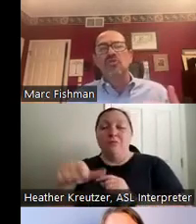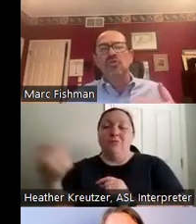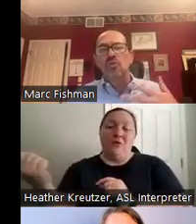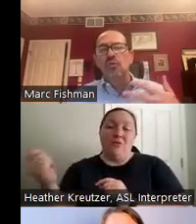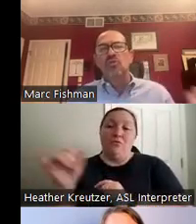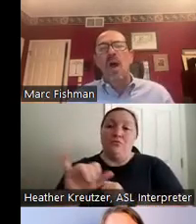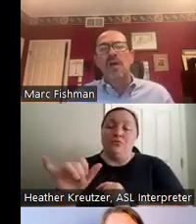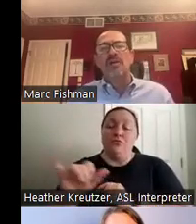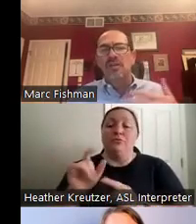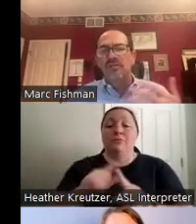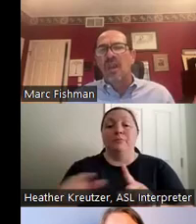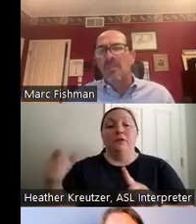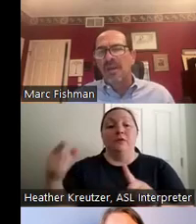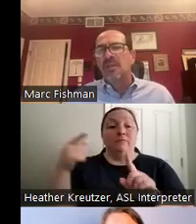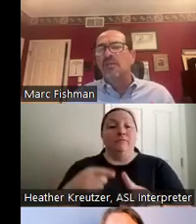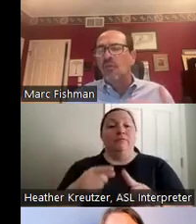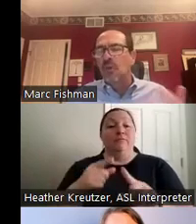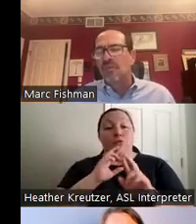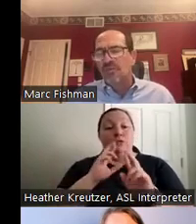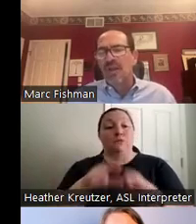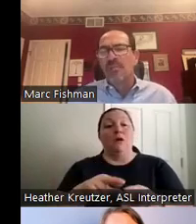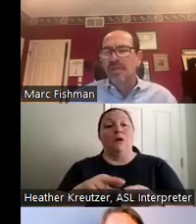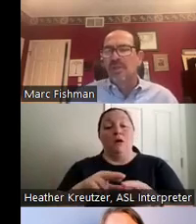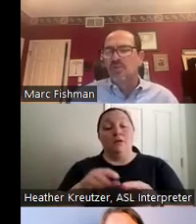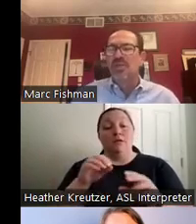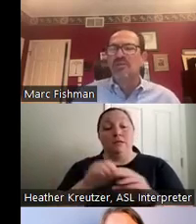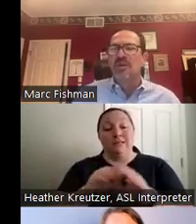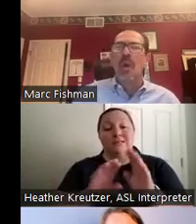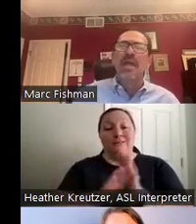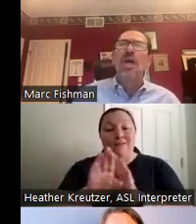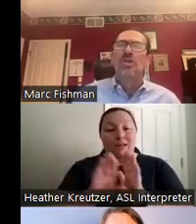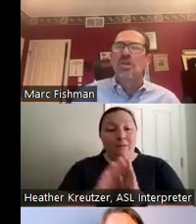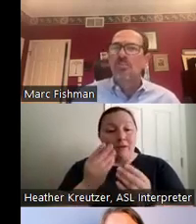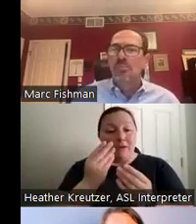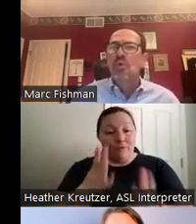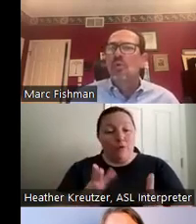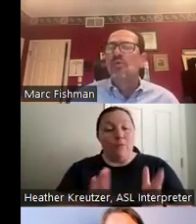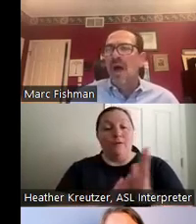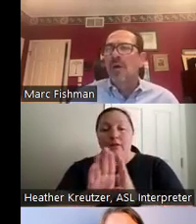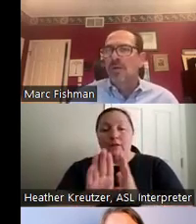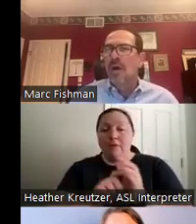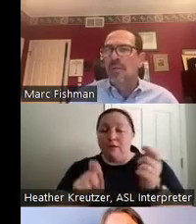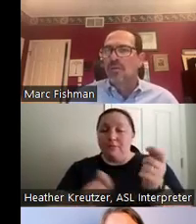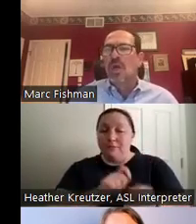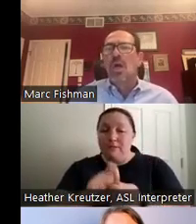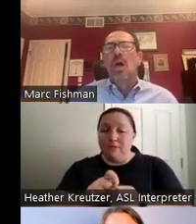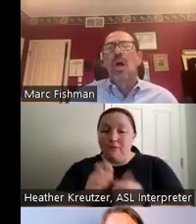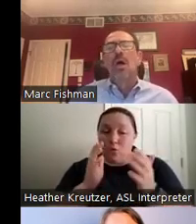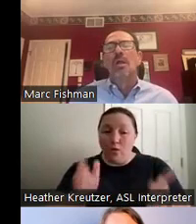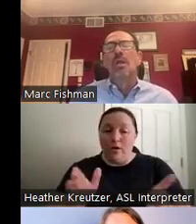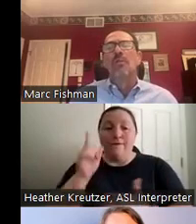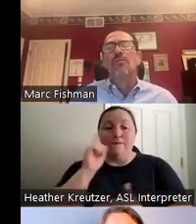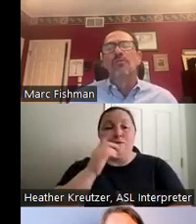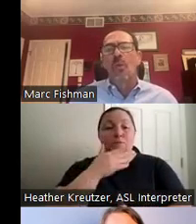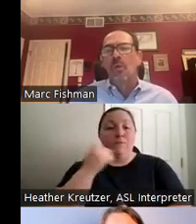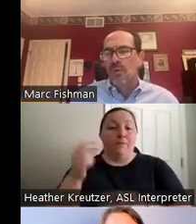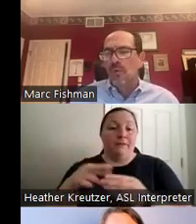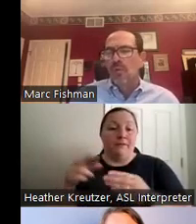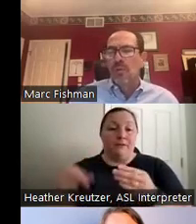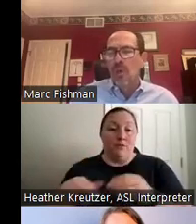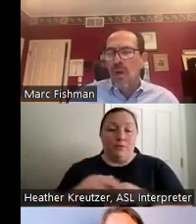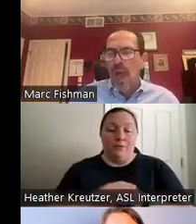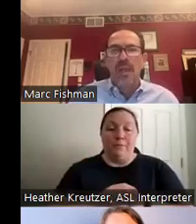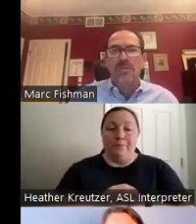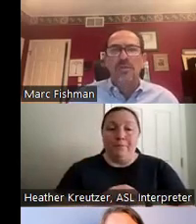issue is to respond in a developmentally informed, developmentally specific way to improve outcomes